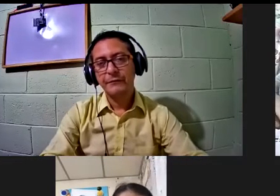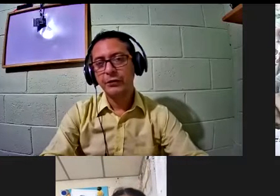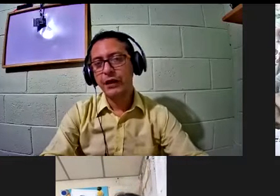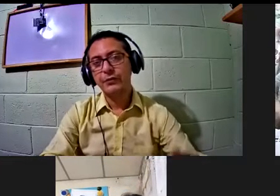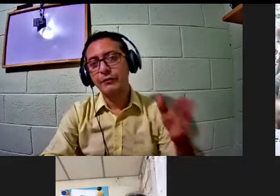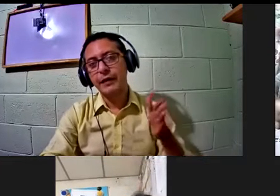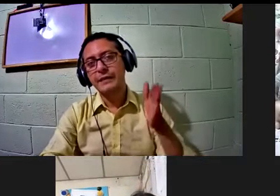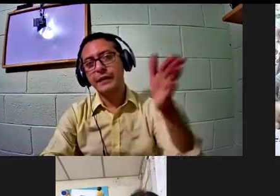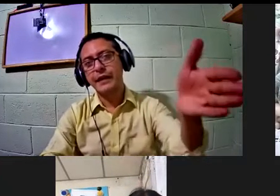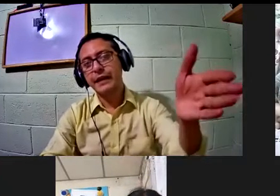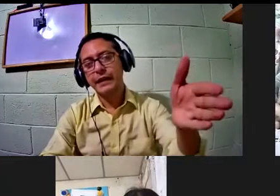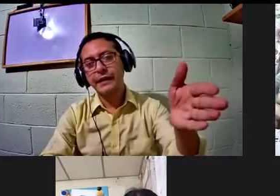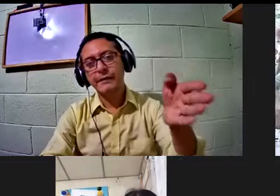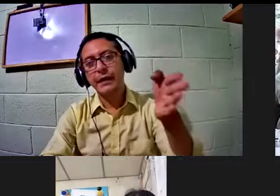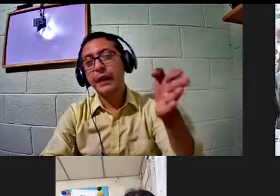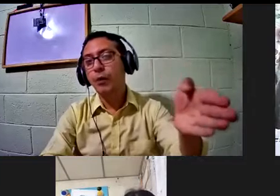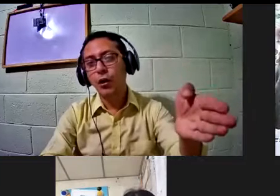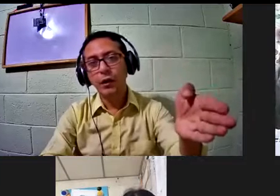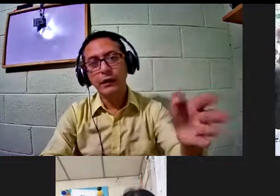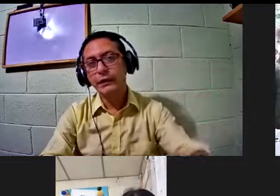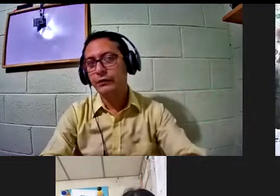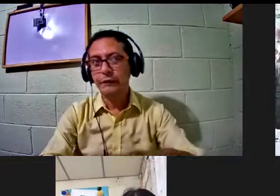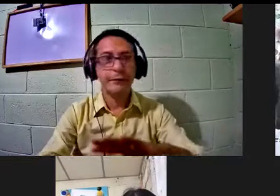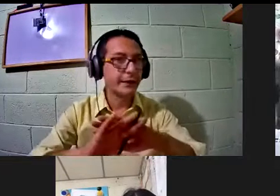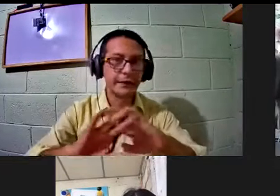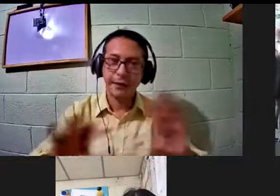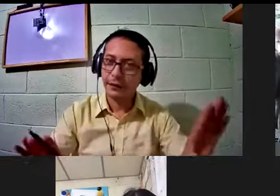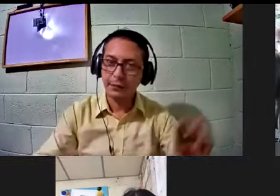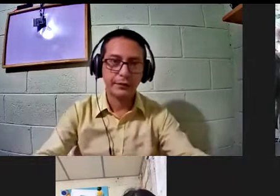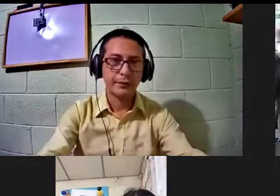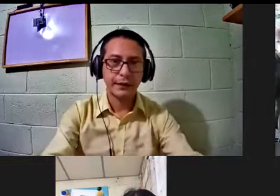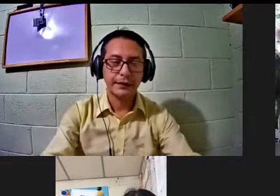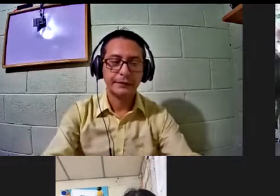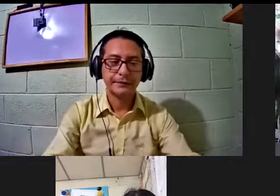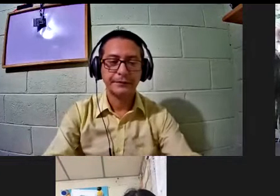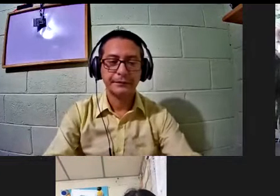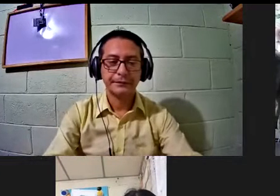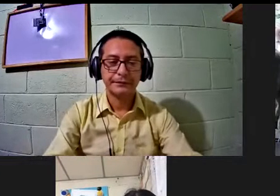Yeah, if you have to pass by a mall, traffic is terrible today.